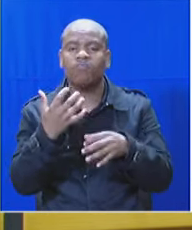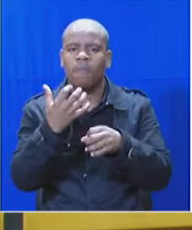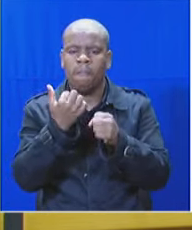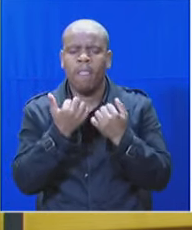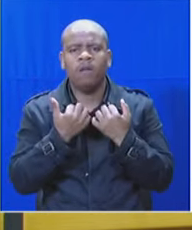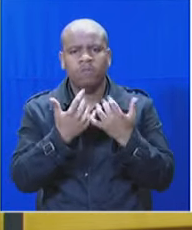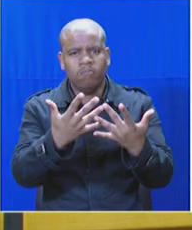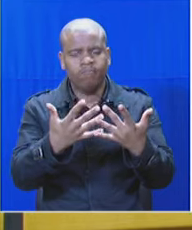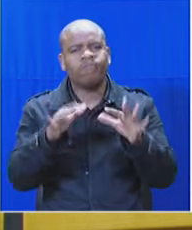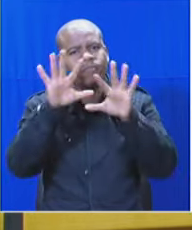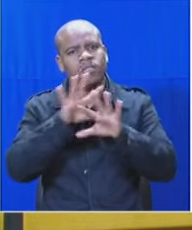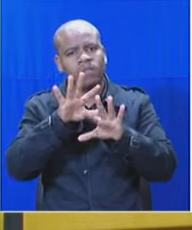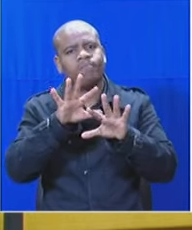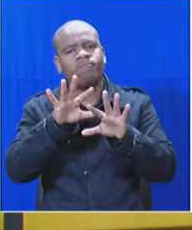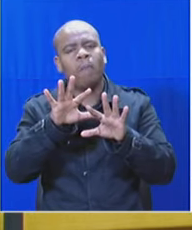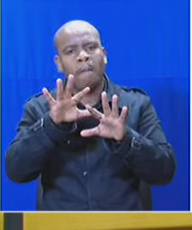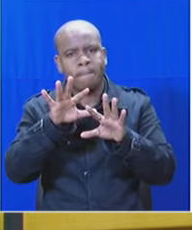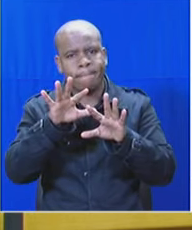the ANC's banner.